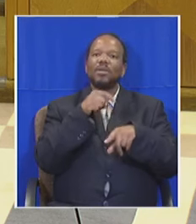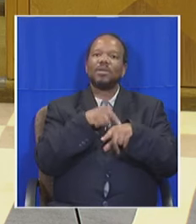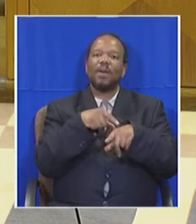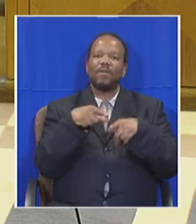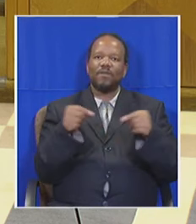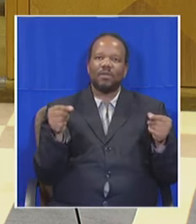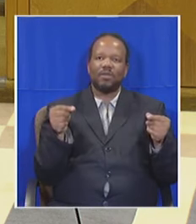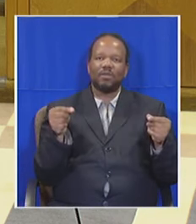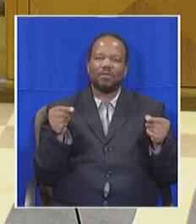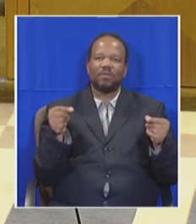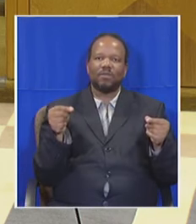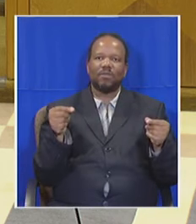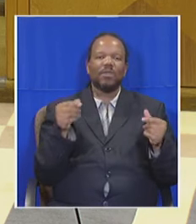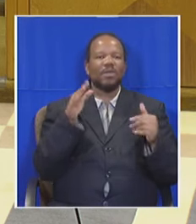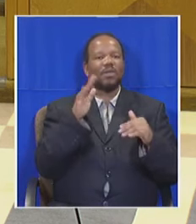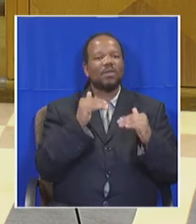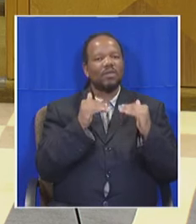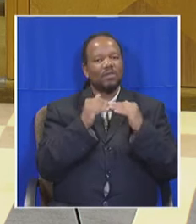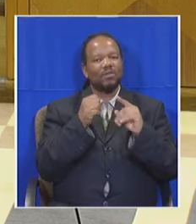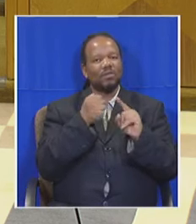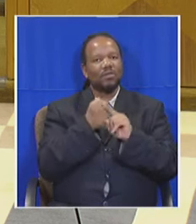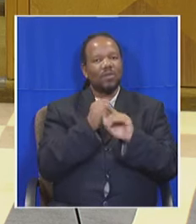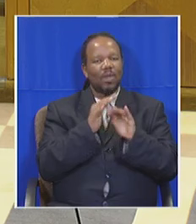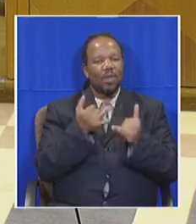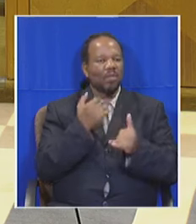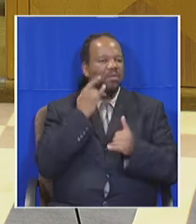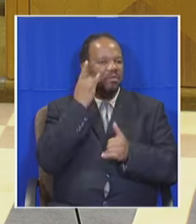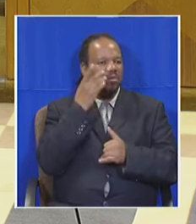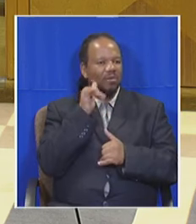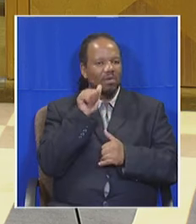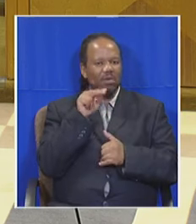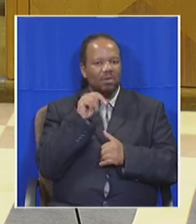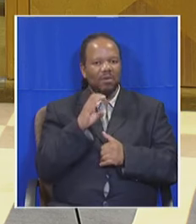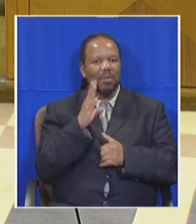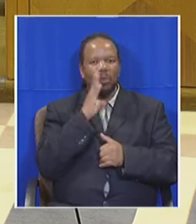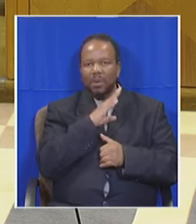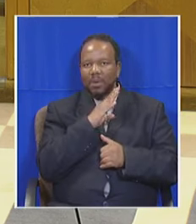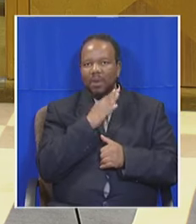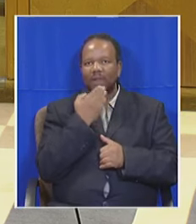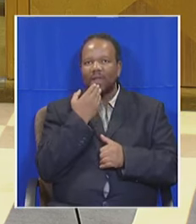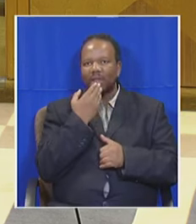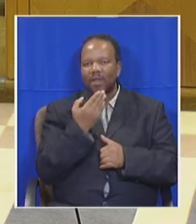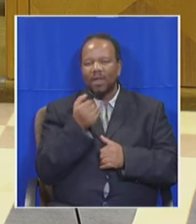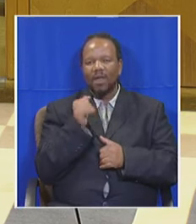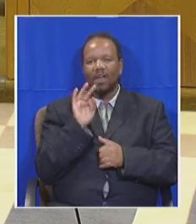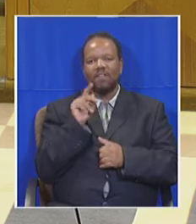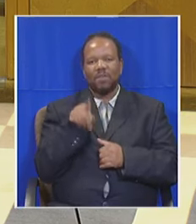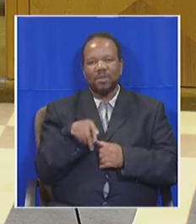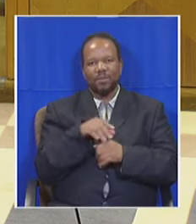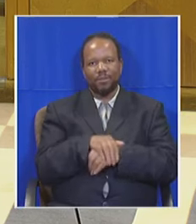inequalities because the ANC has no shame. Thank you very much. IFP,